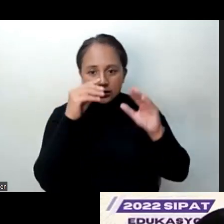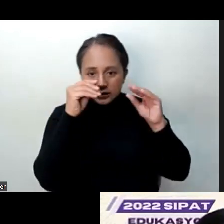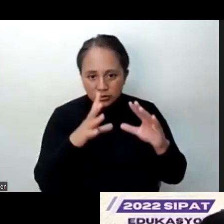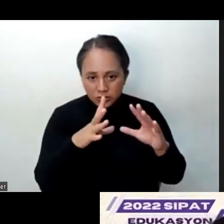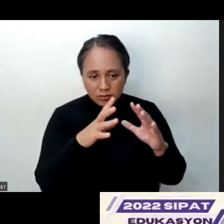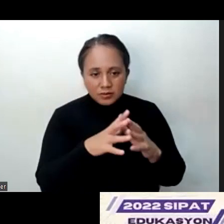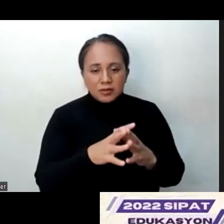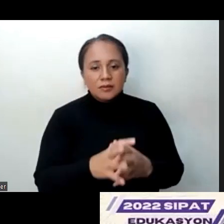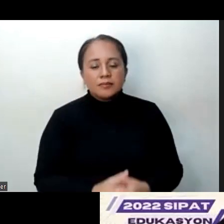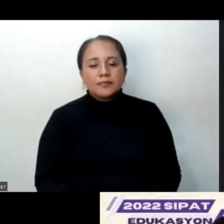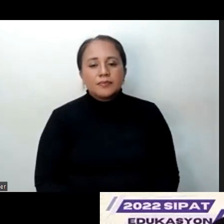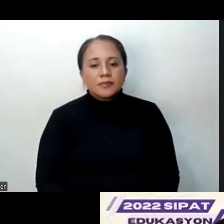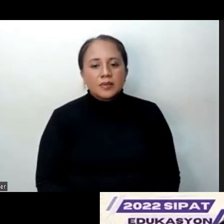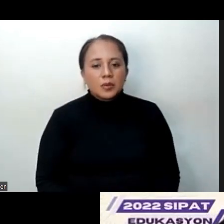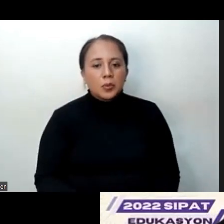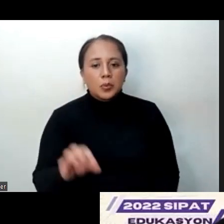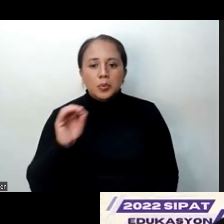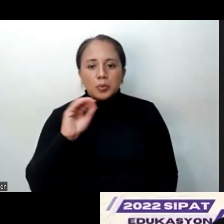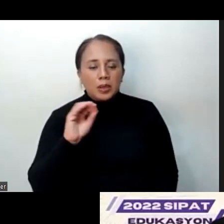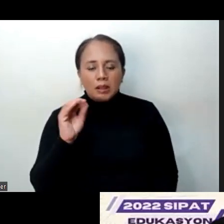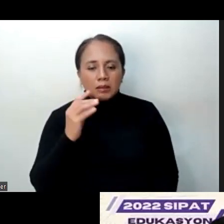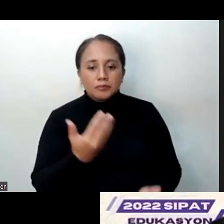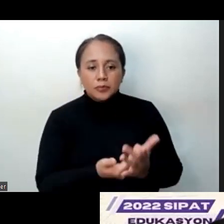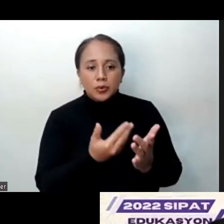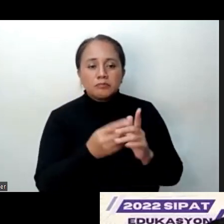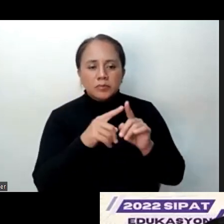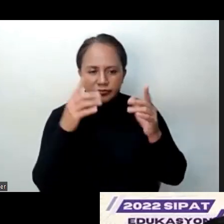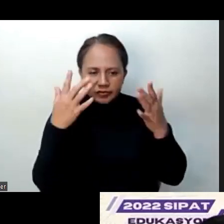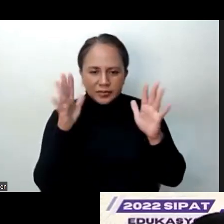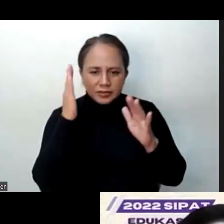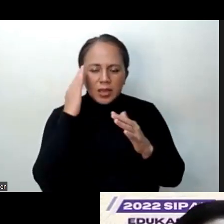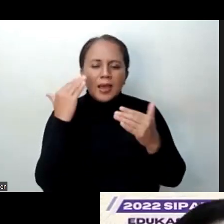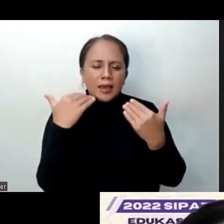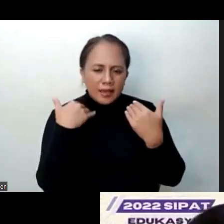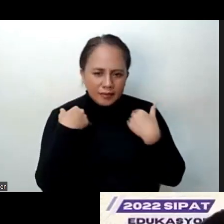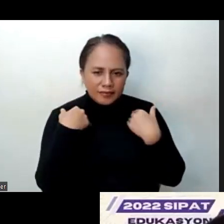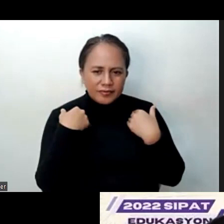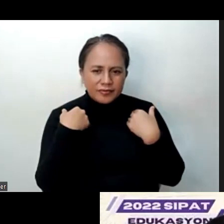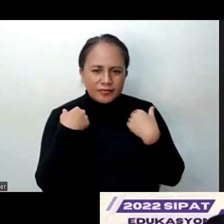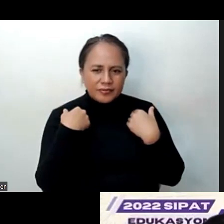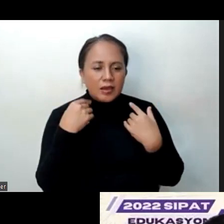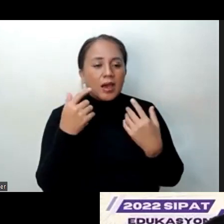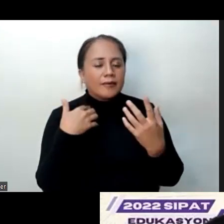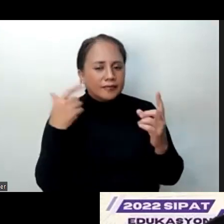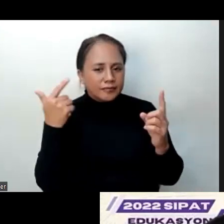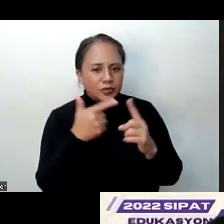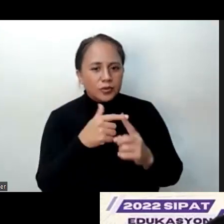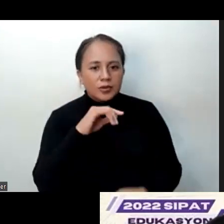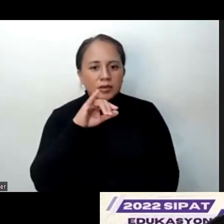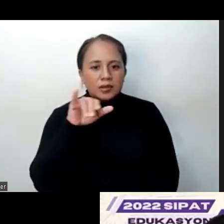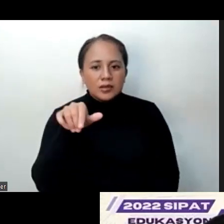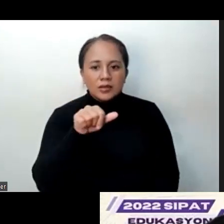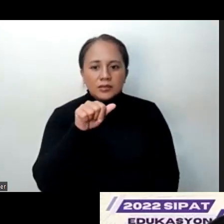teachers. So, wala kaming data noon. Pero we know na merong tina-target. Junette will share